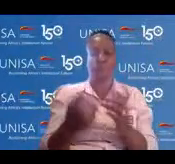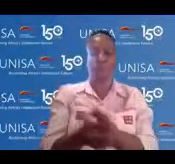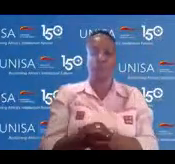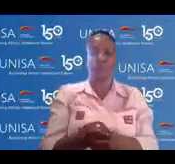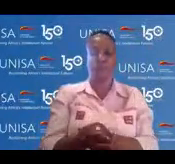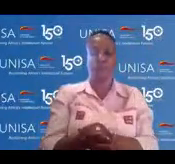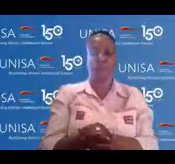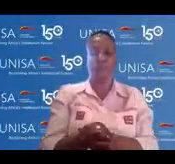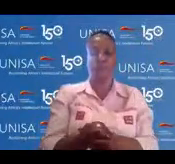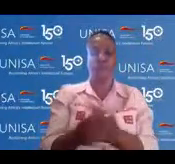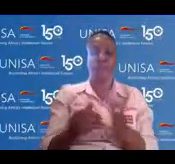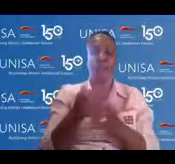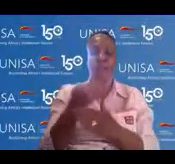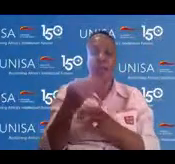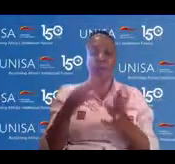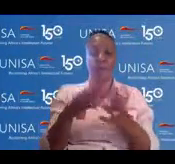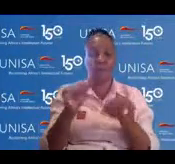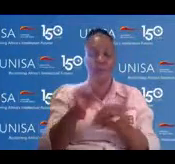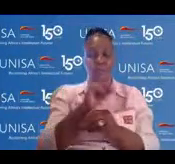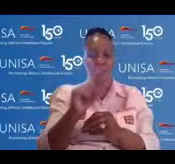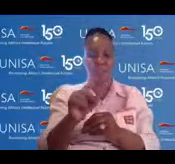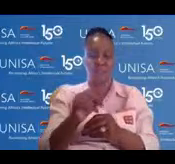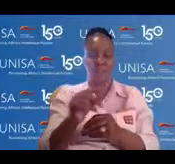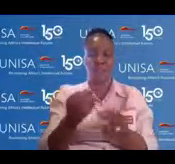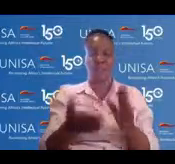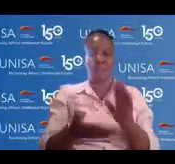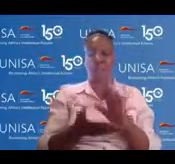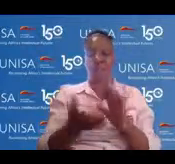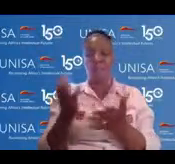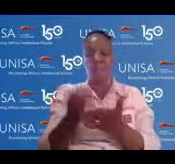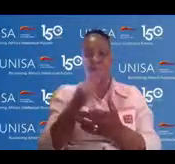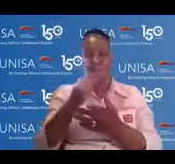completing the form, which we need to take to your medical doctor,